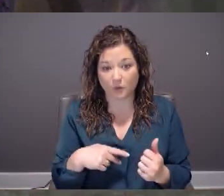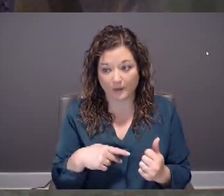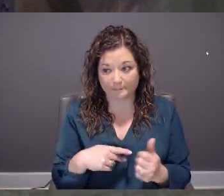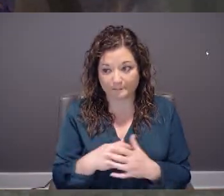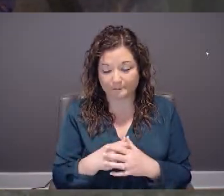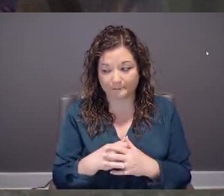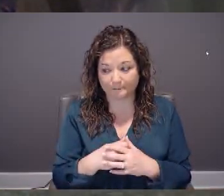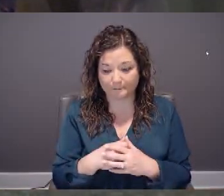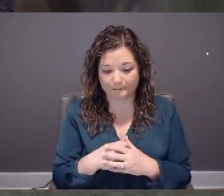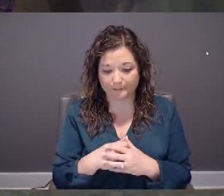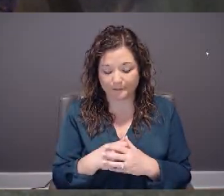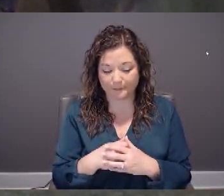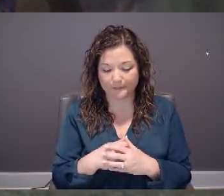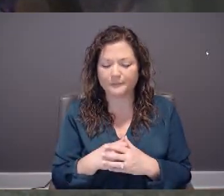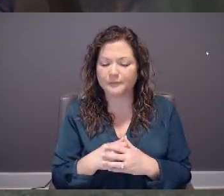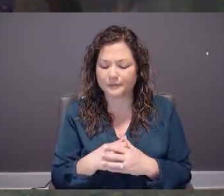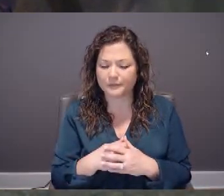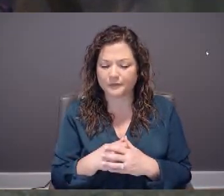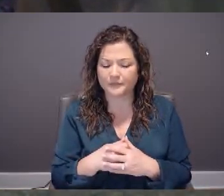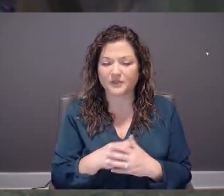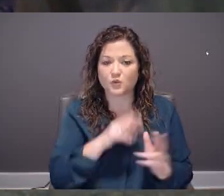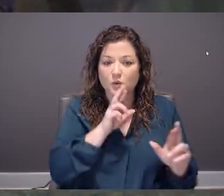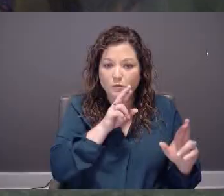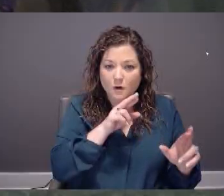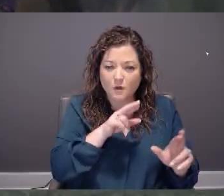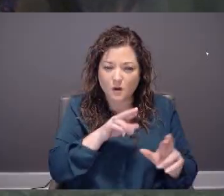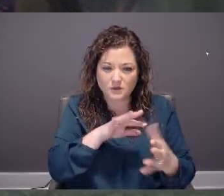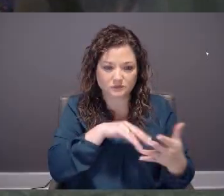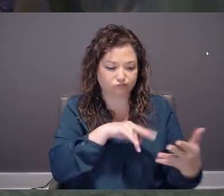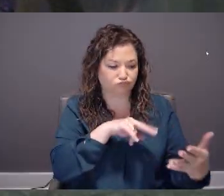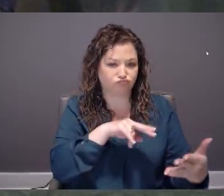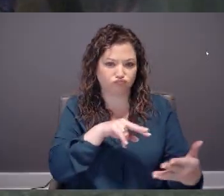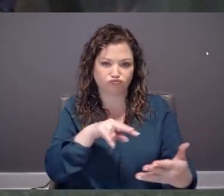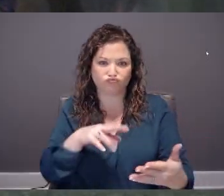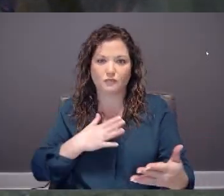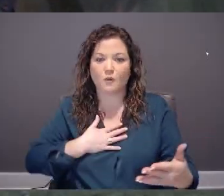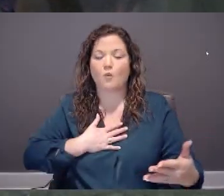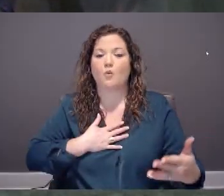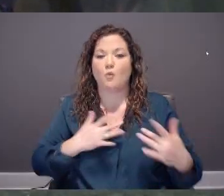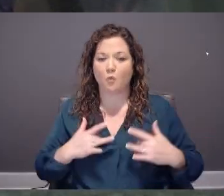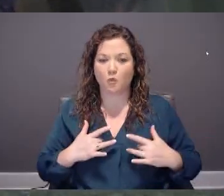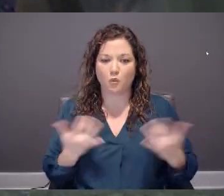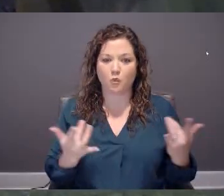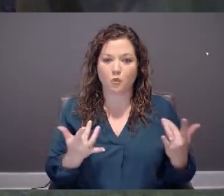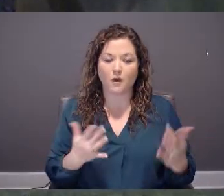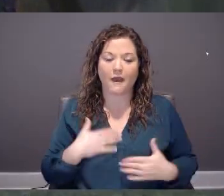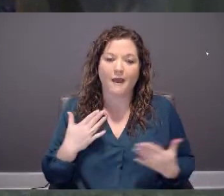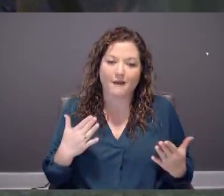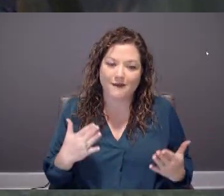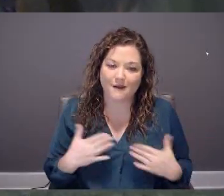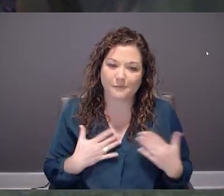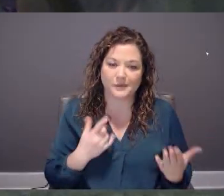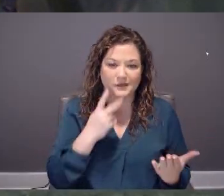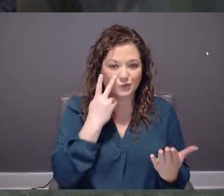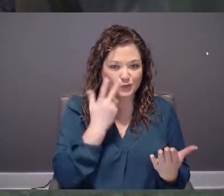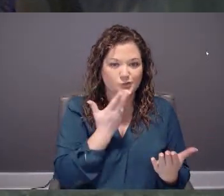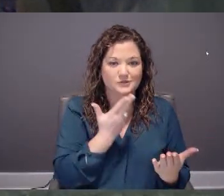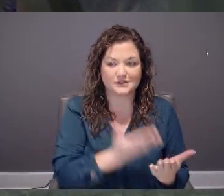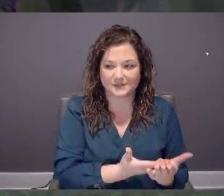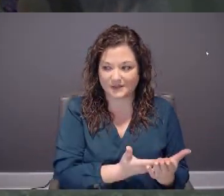as I was reading those reports, I was so excited and happy to see Sandtown